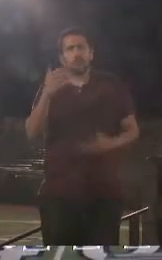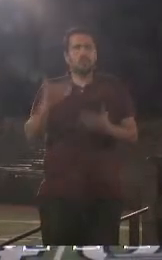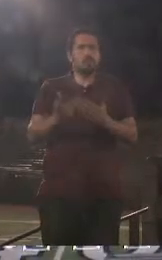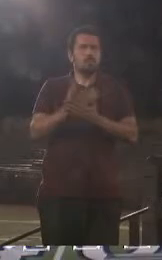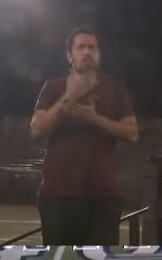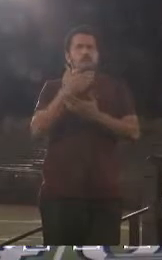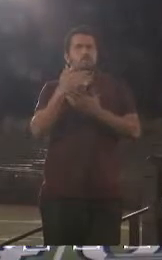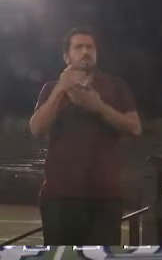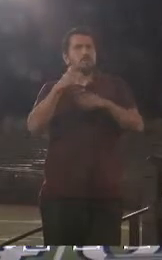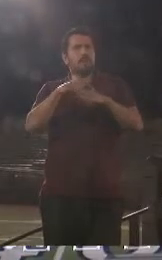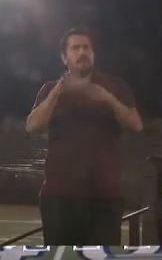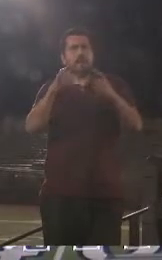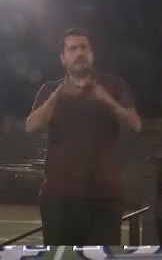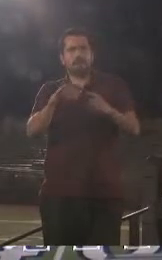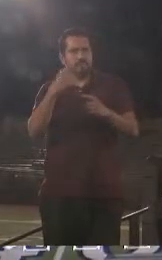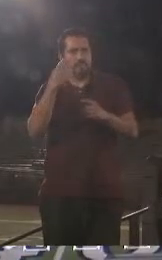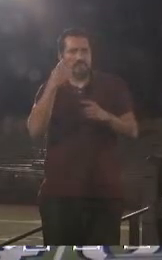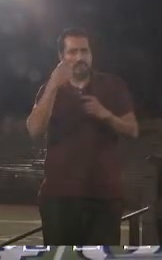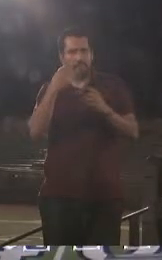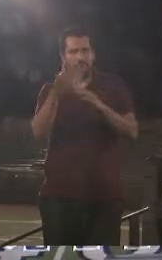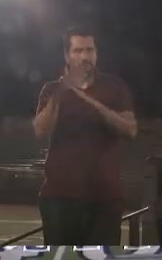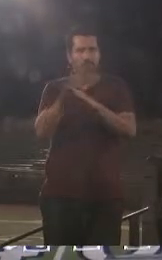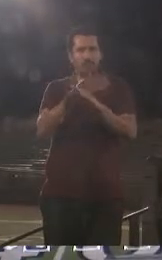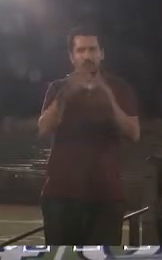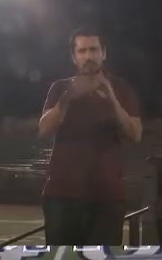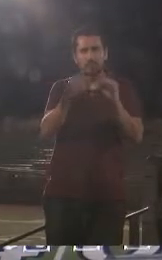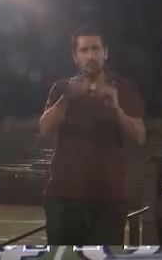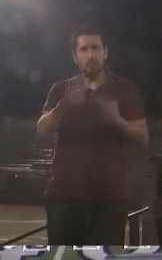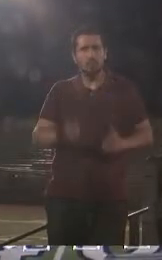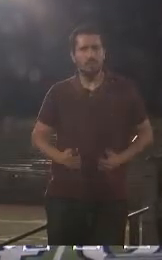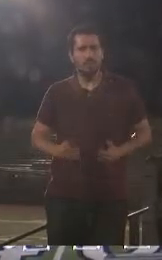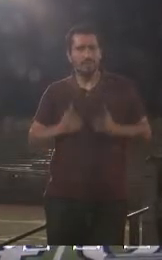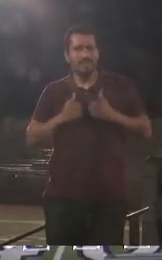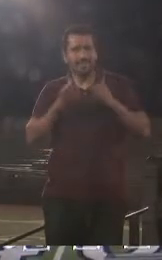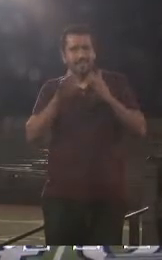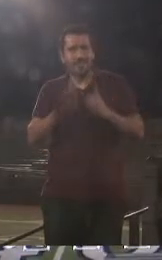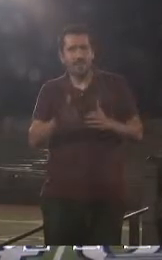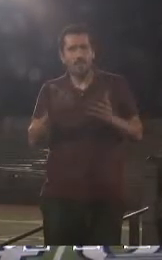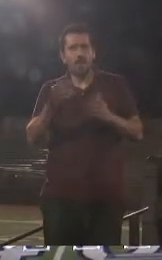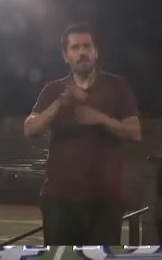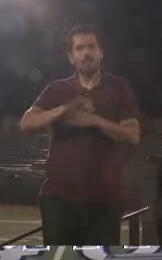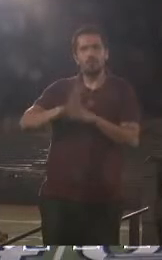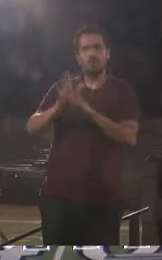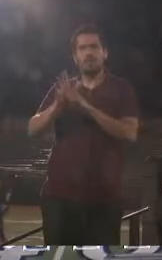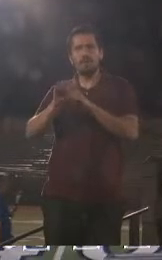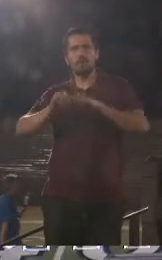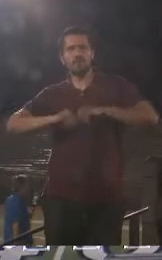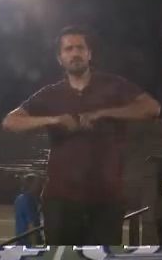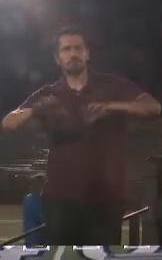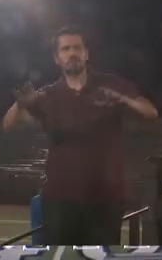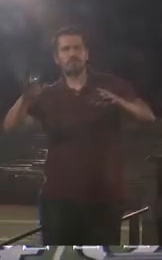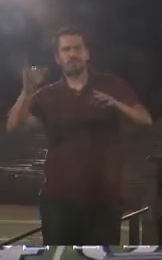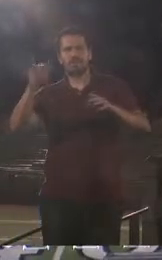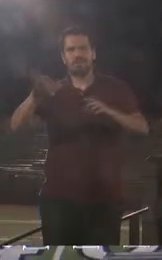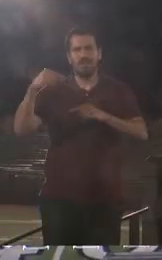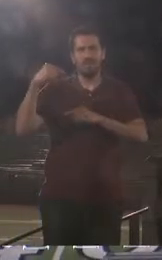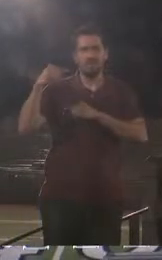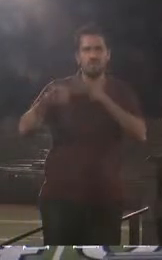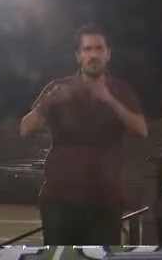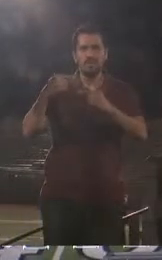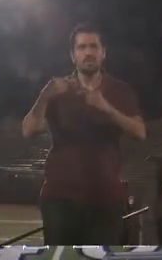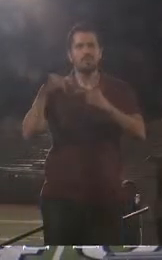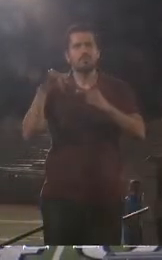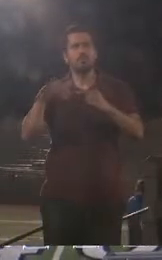just mentioned briefly in passing. You are the survivors of the COVID generation, and here we are. This is